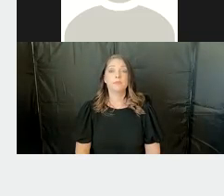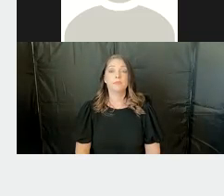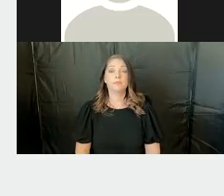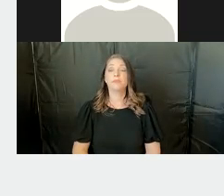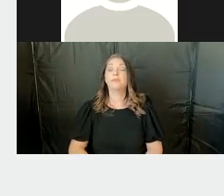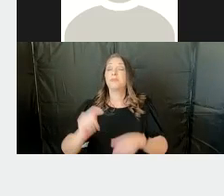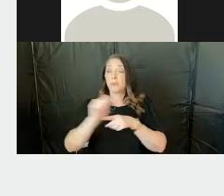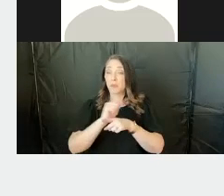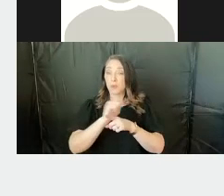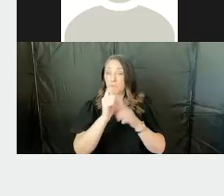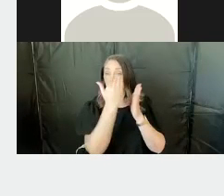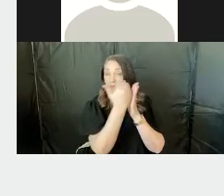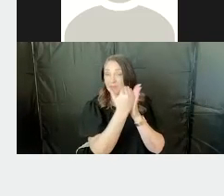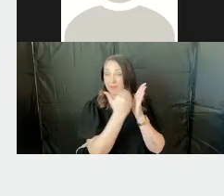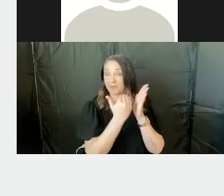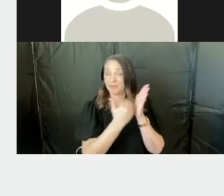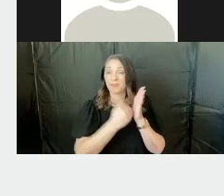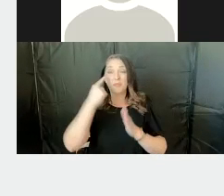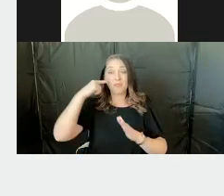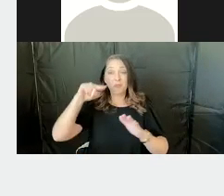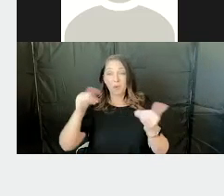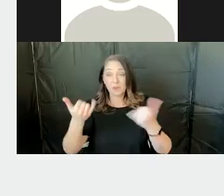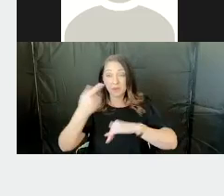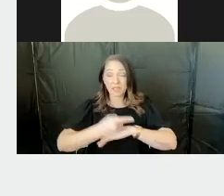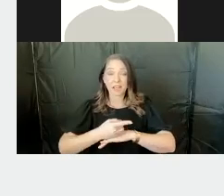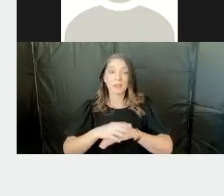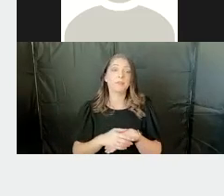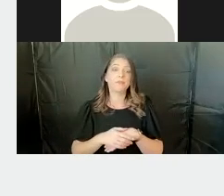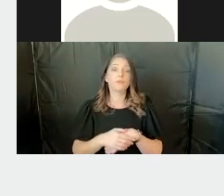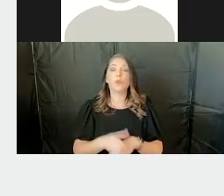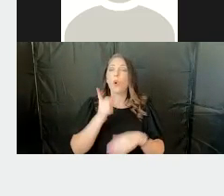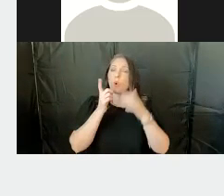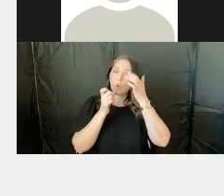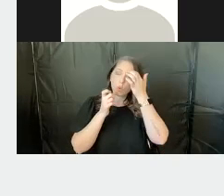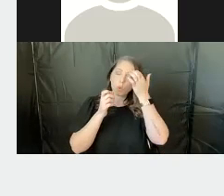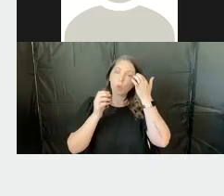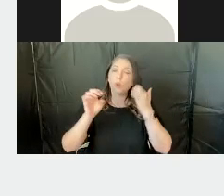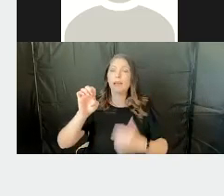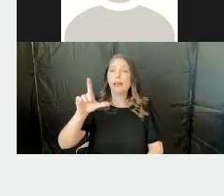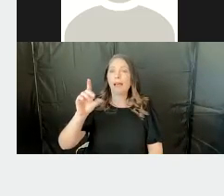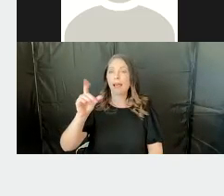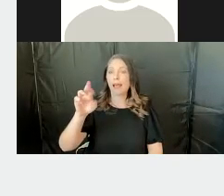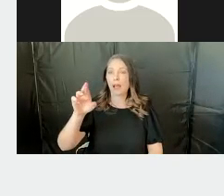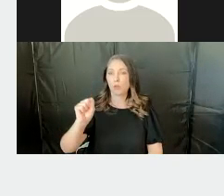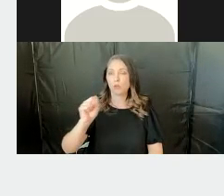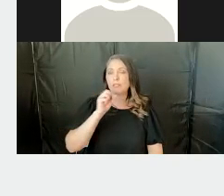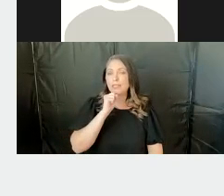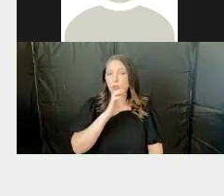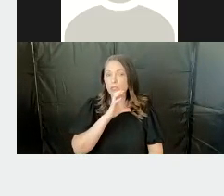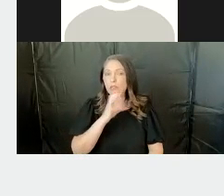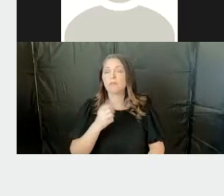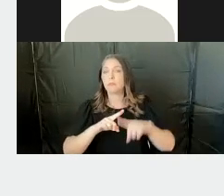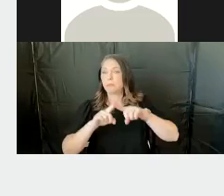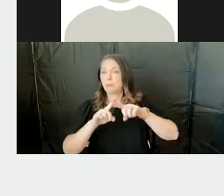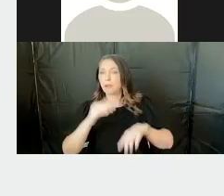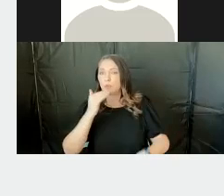Our training agenda for today is who are elders and dependent adults. We will